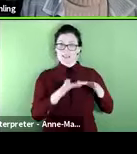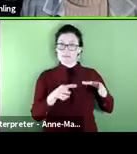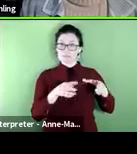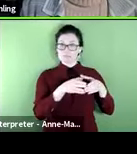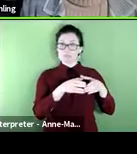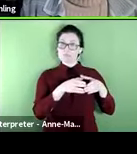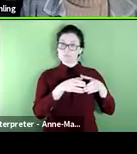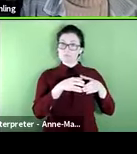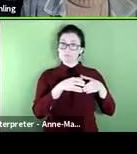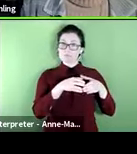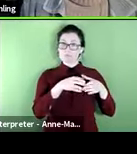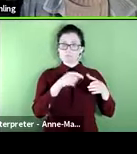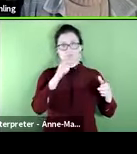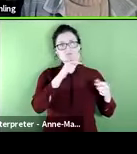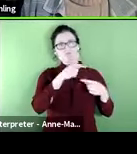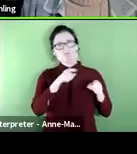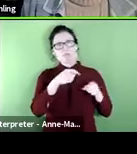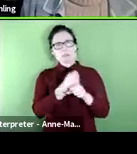such a kind of